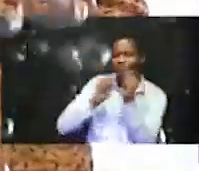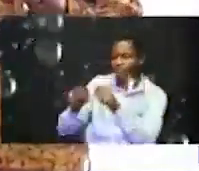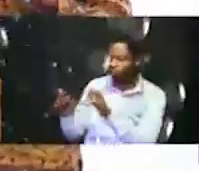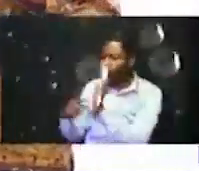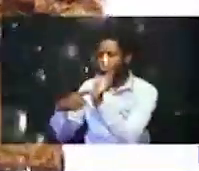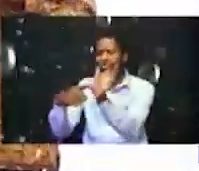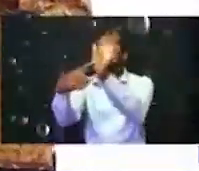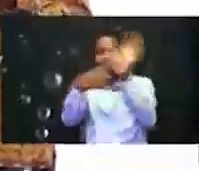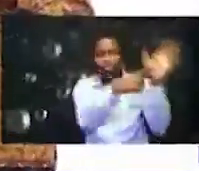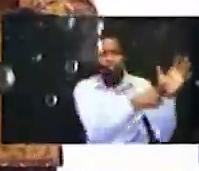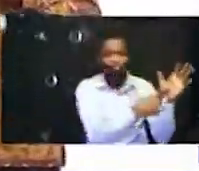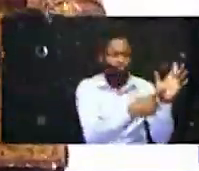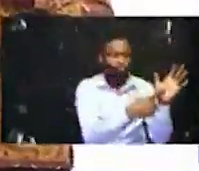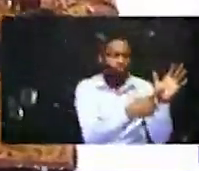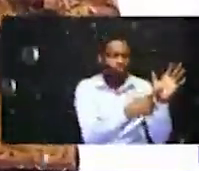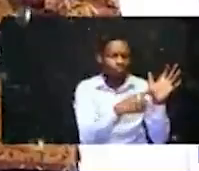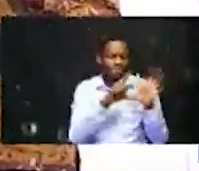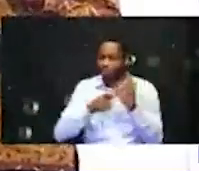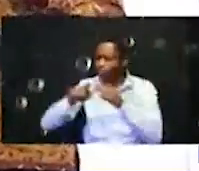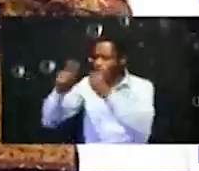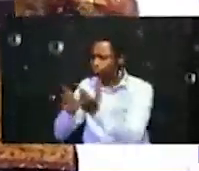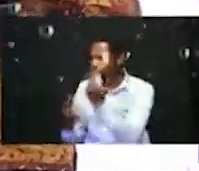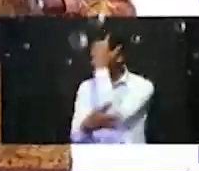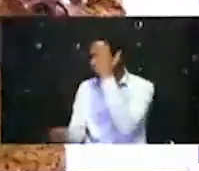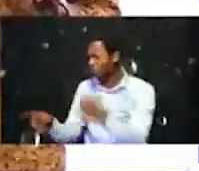these poor people said, no, you can't die.